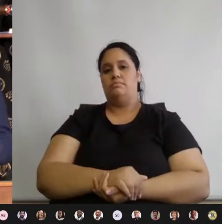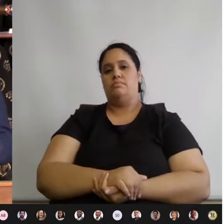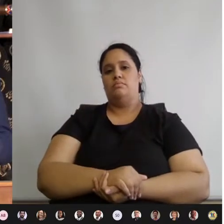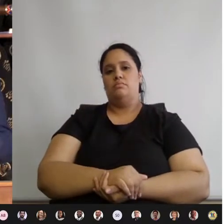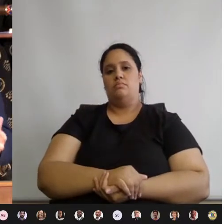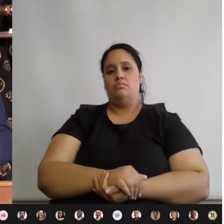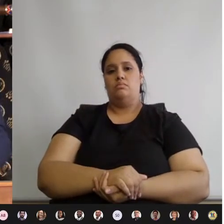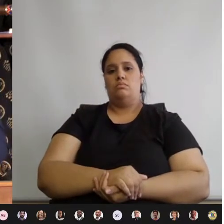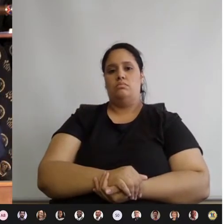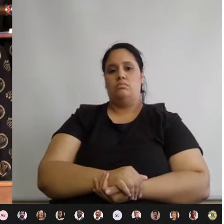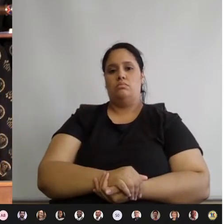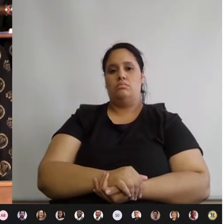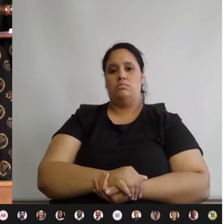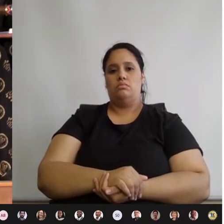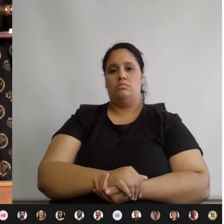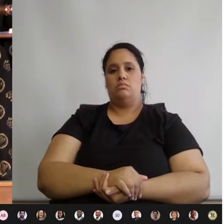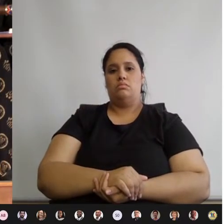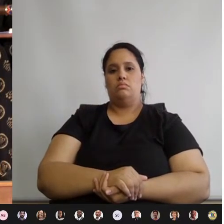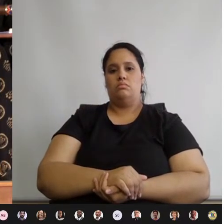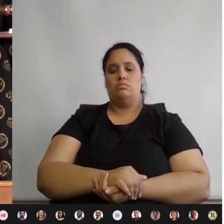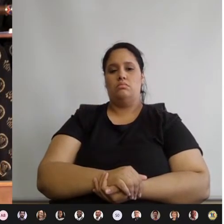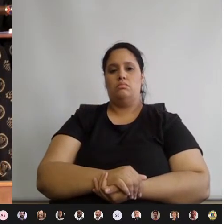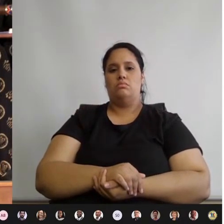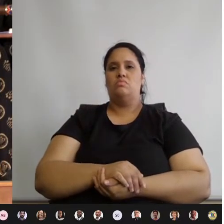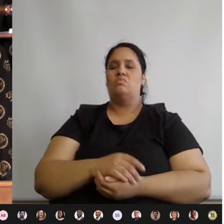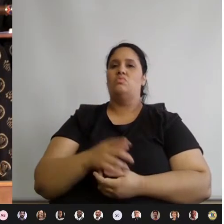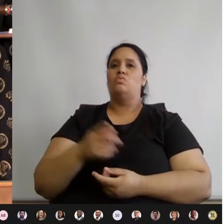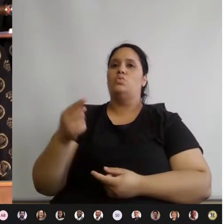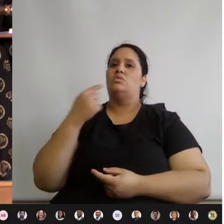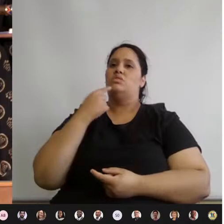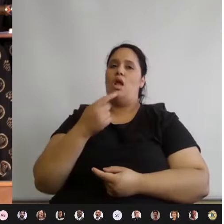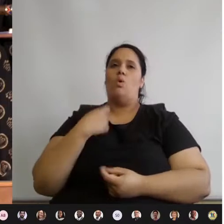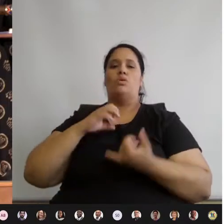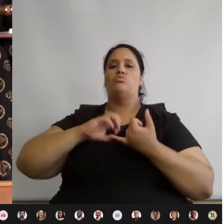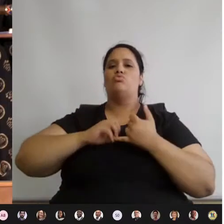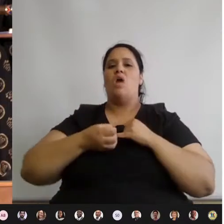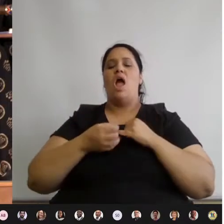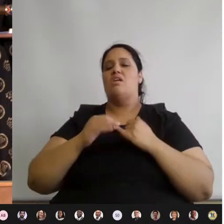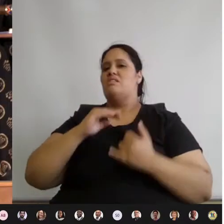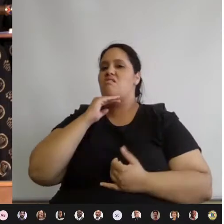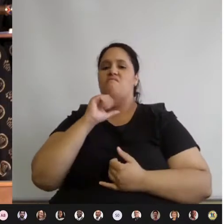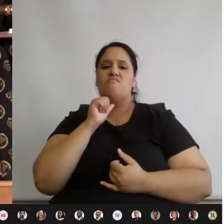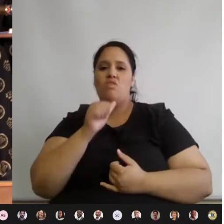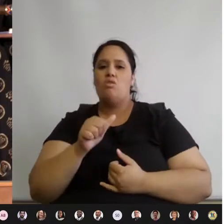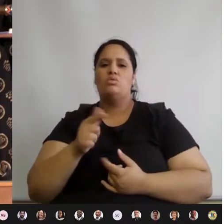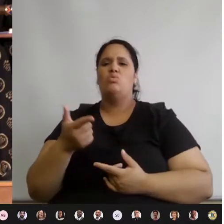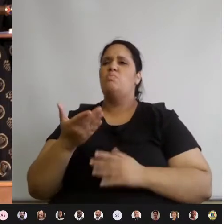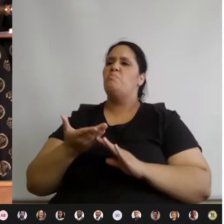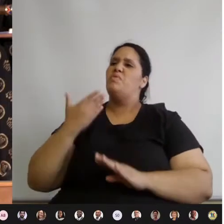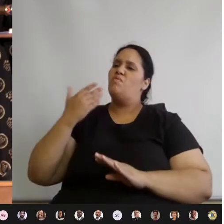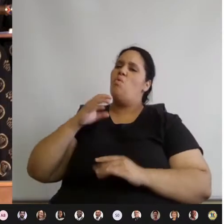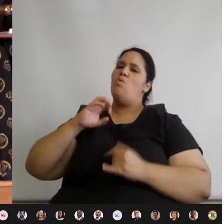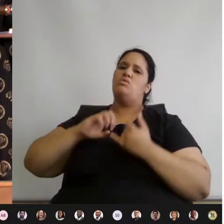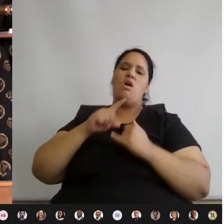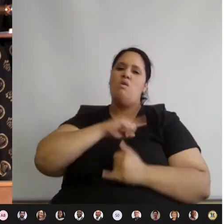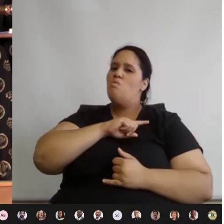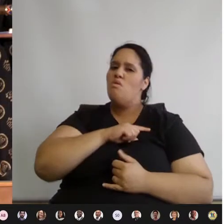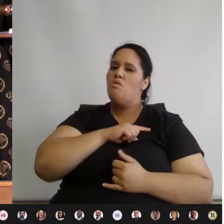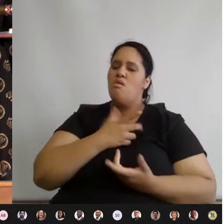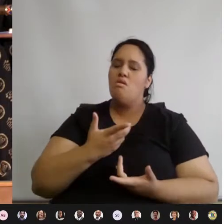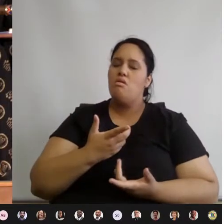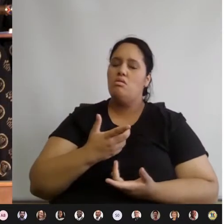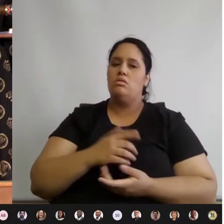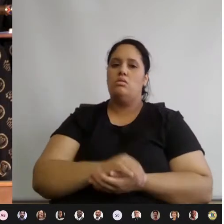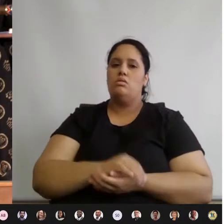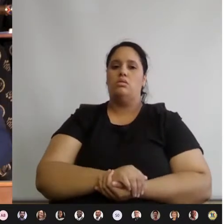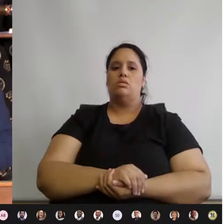why, he was speaking about the lack of trying. And why didn't you try earlier? And I want to say I